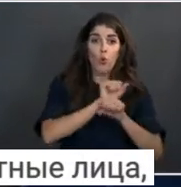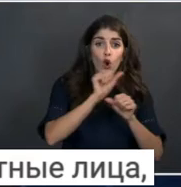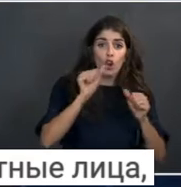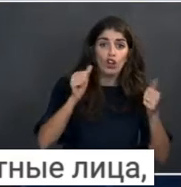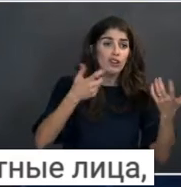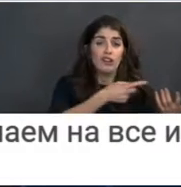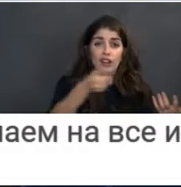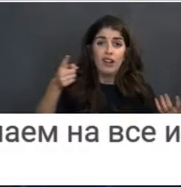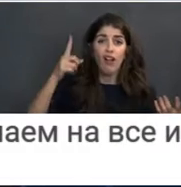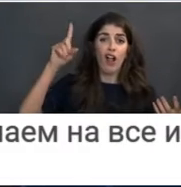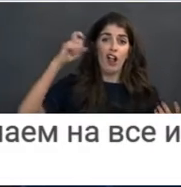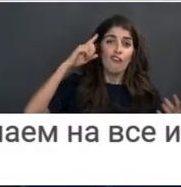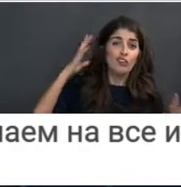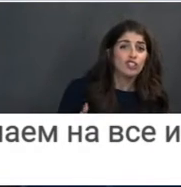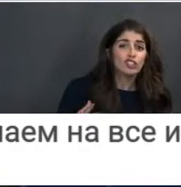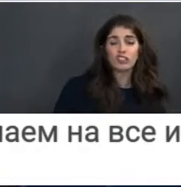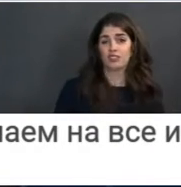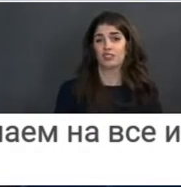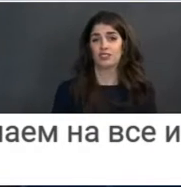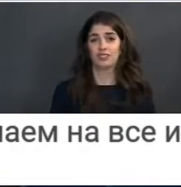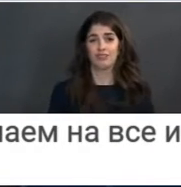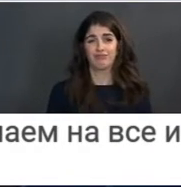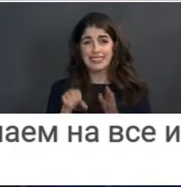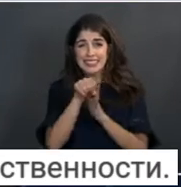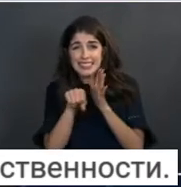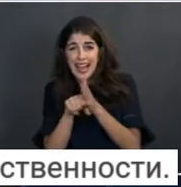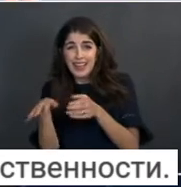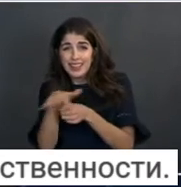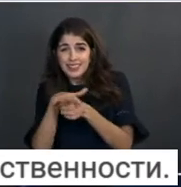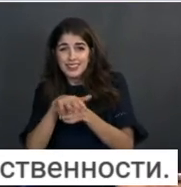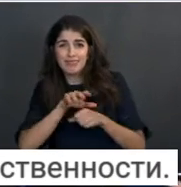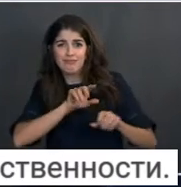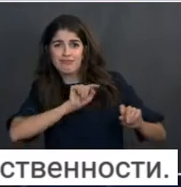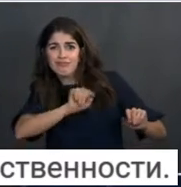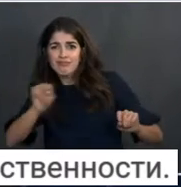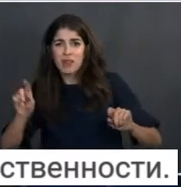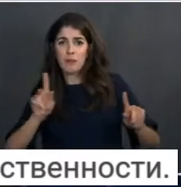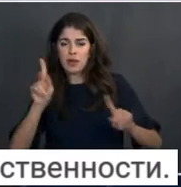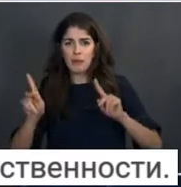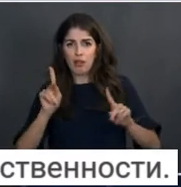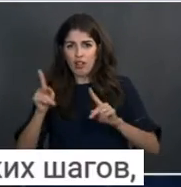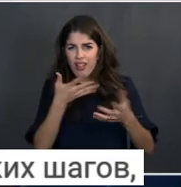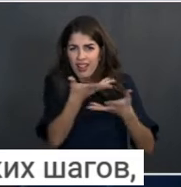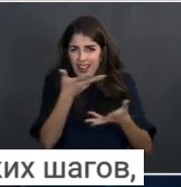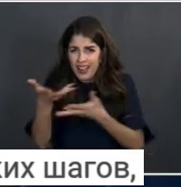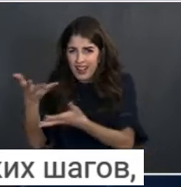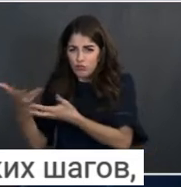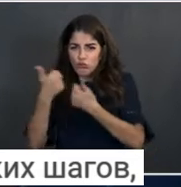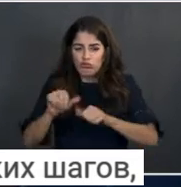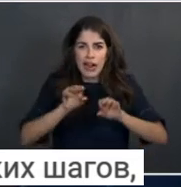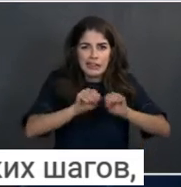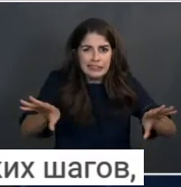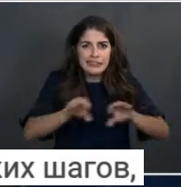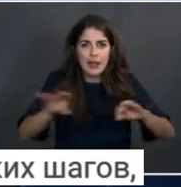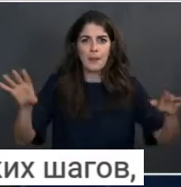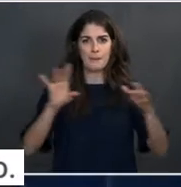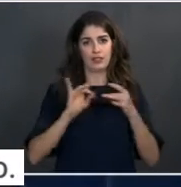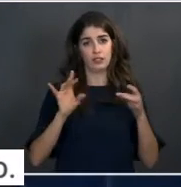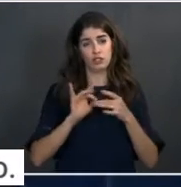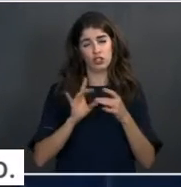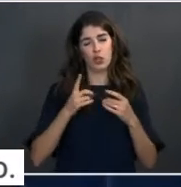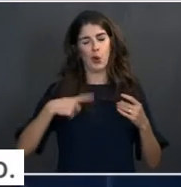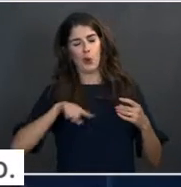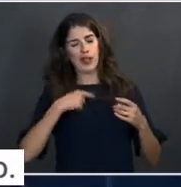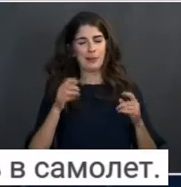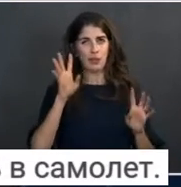local elected officials to ensure that we're answering all of the questions they have and that they can convey to the public. So we're taking a number of creative steps, a